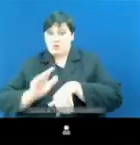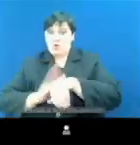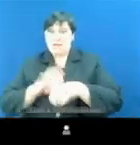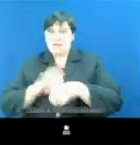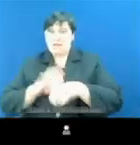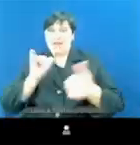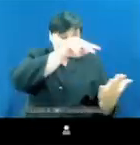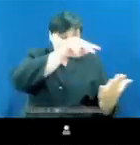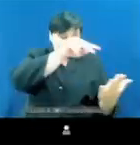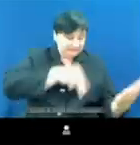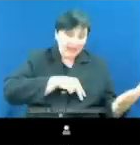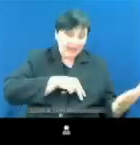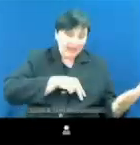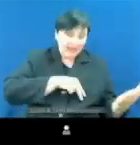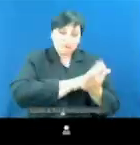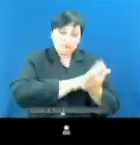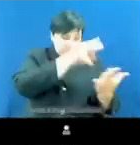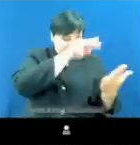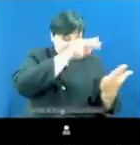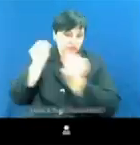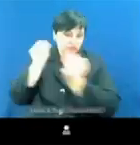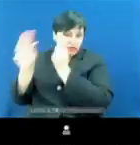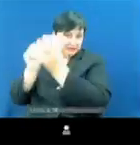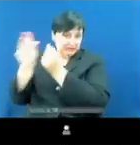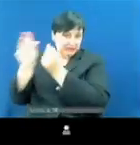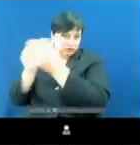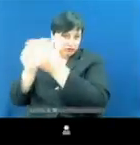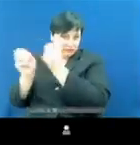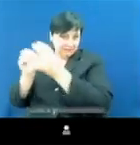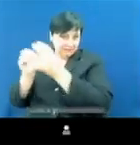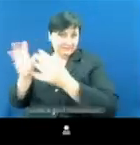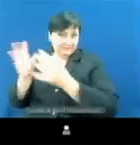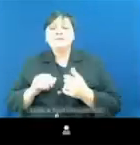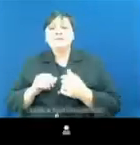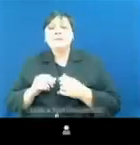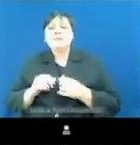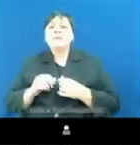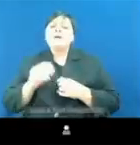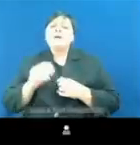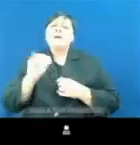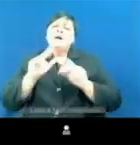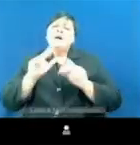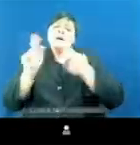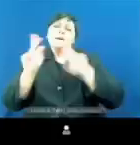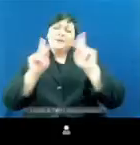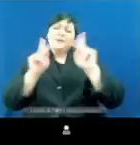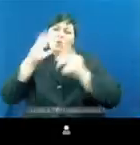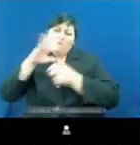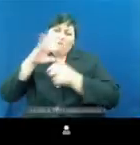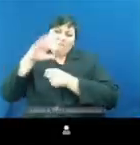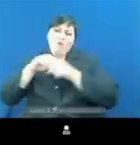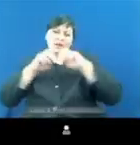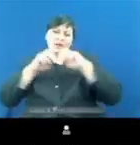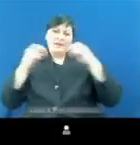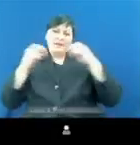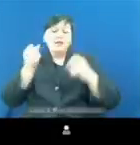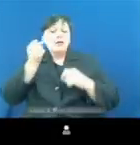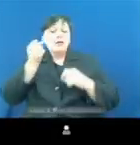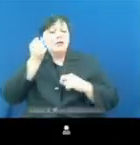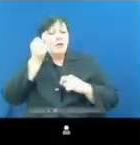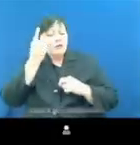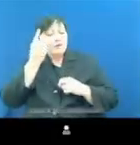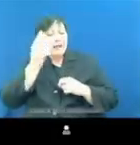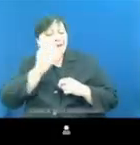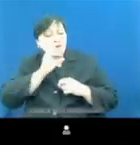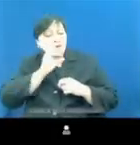translation. And the people who were on the committee who created it, while it is old, they were very smart and they